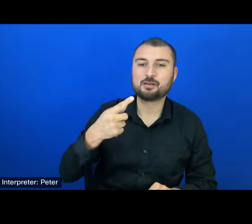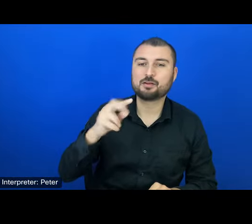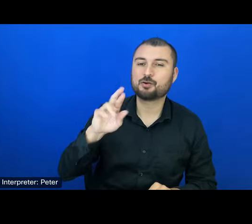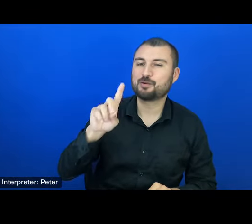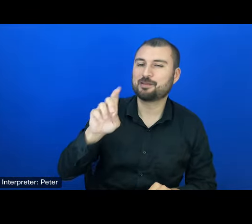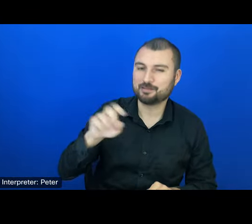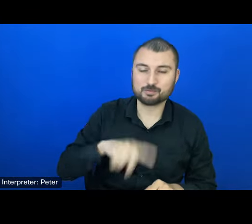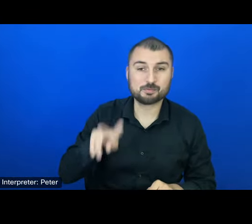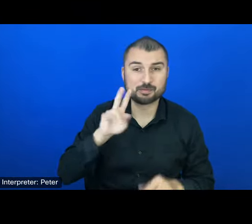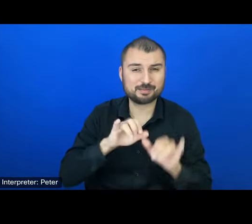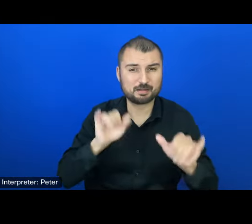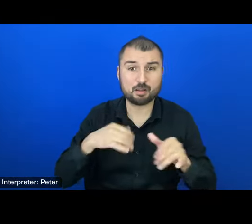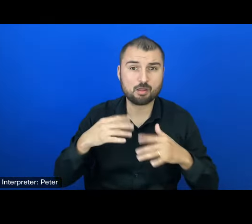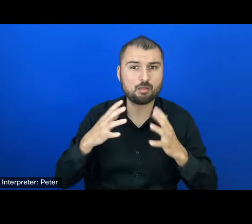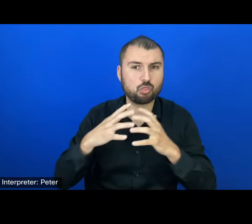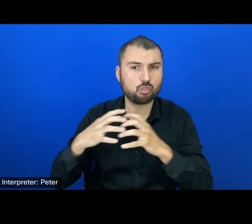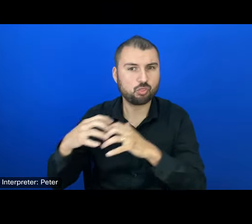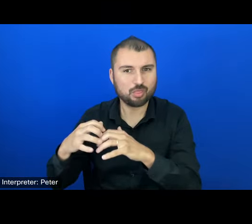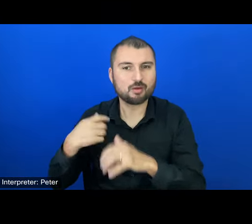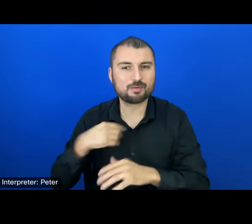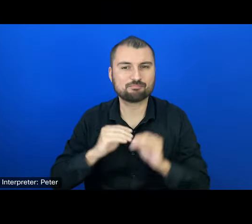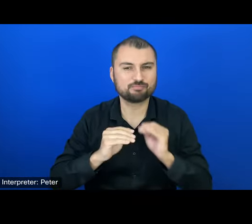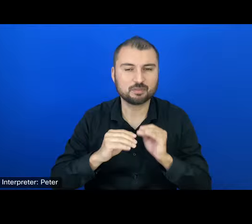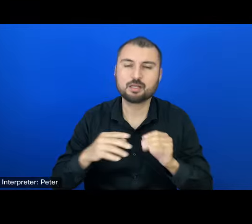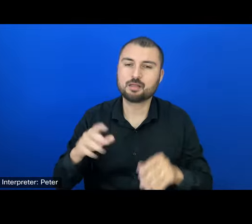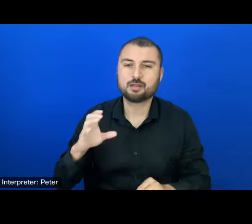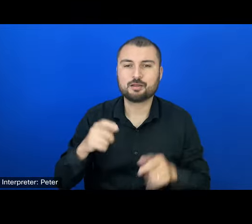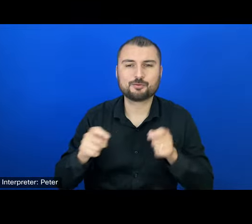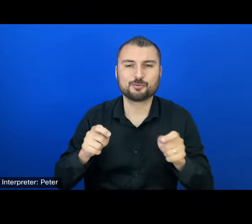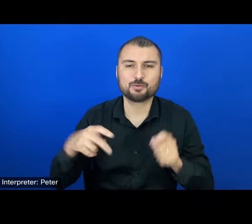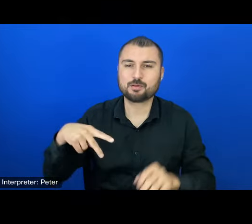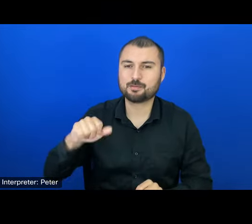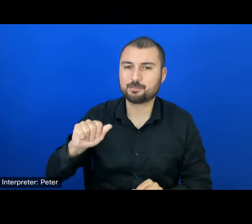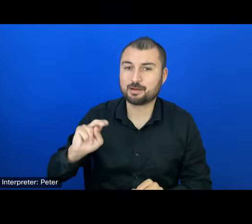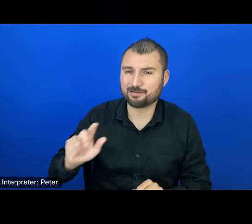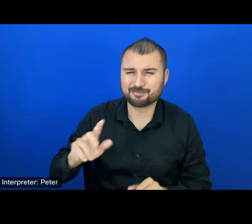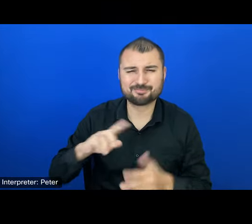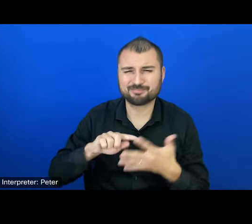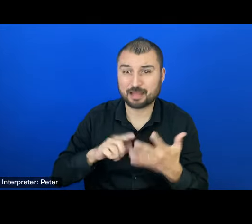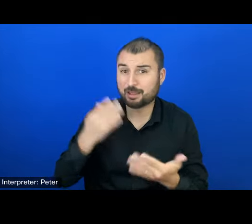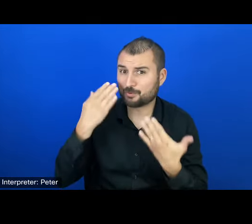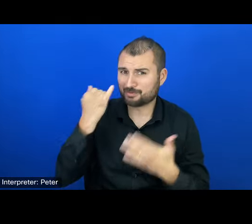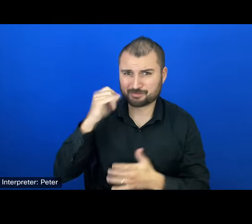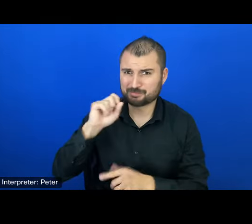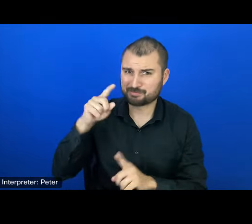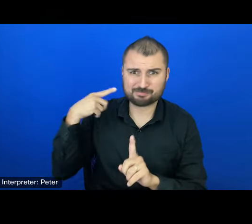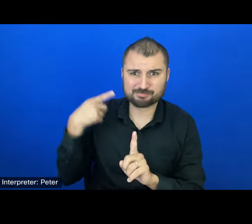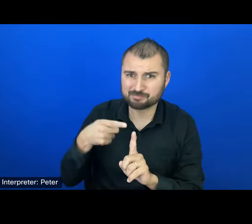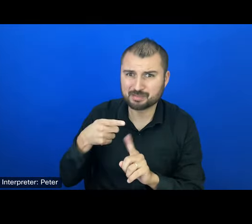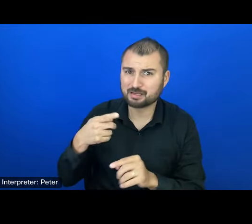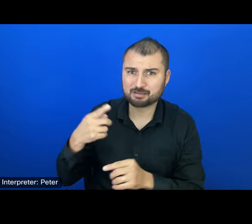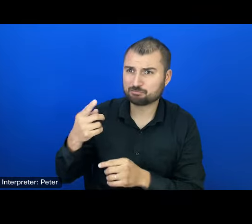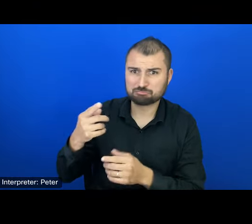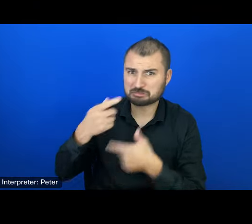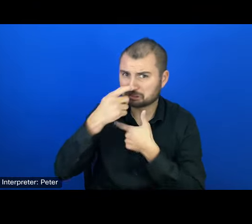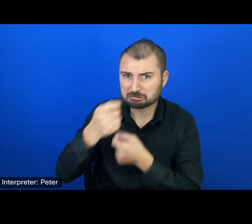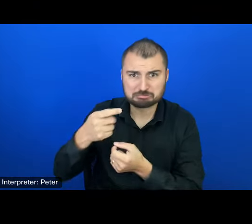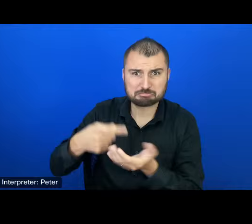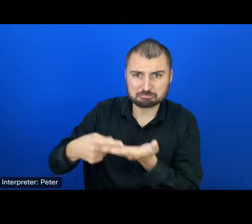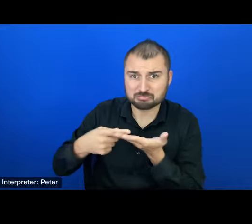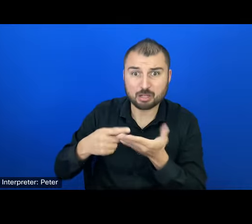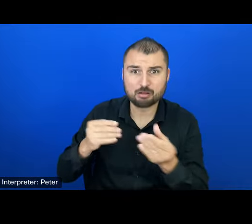wear out, control panels and so forth. So I didn't know if there's anything in particular that the committee might be interested in that we can go into a